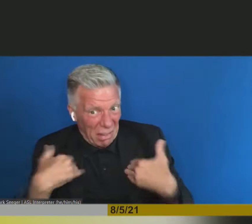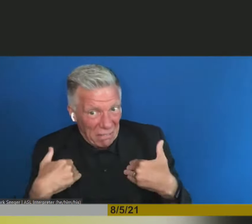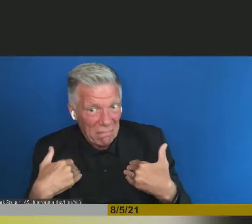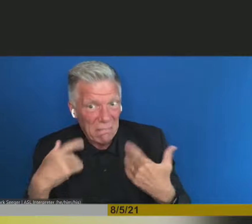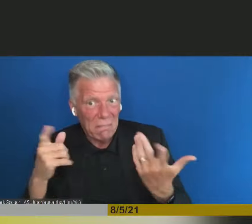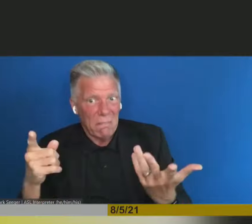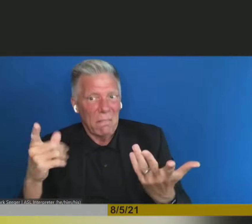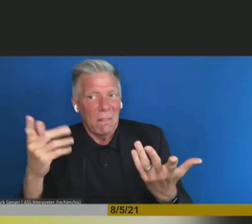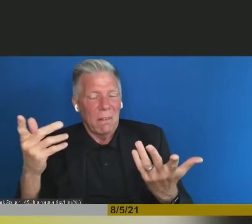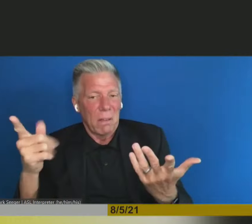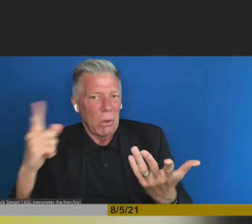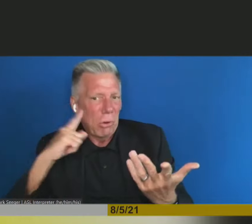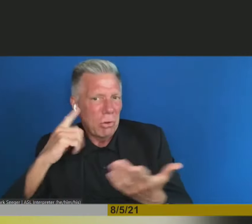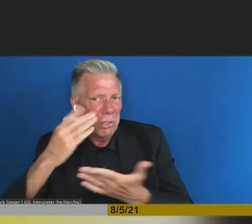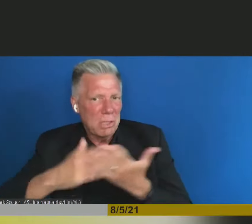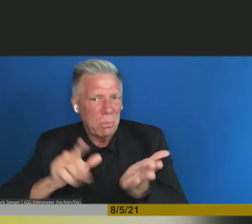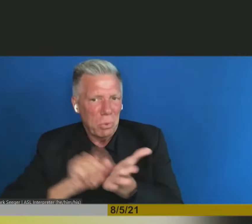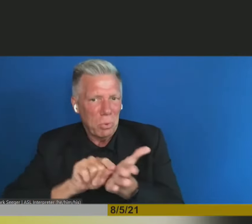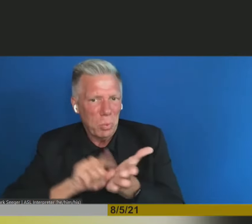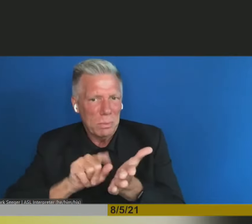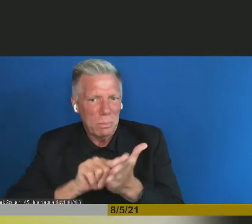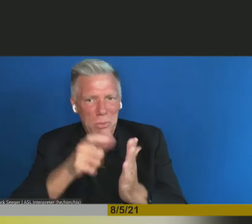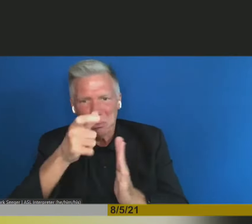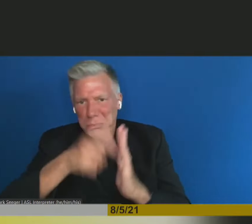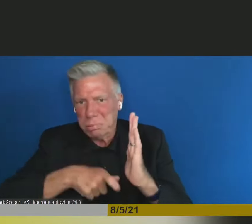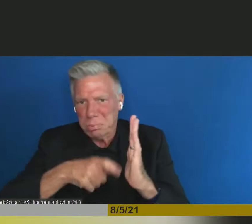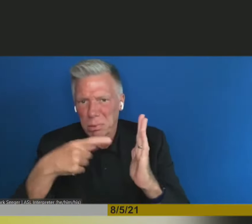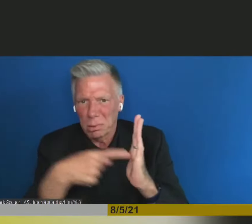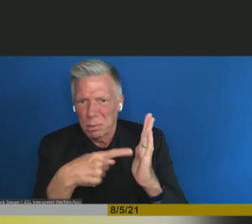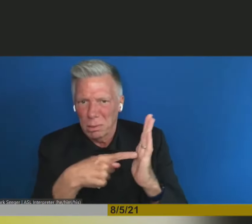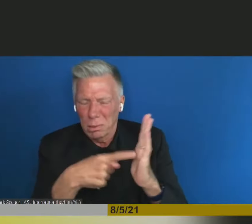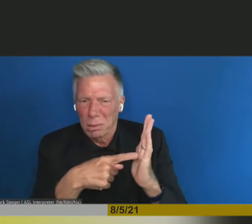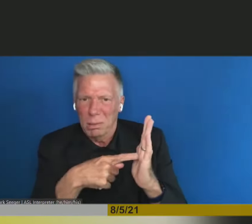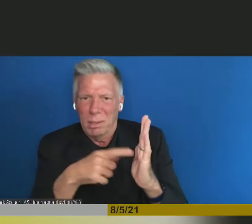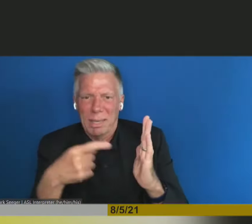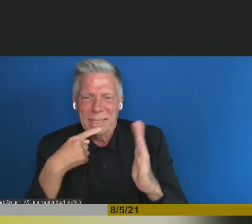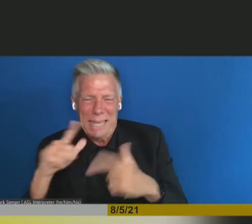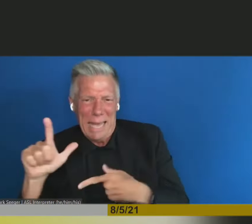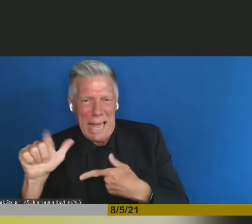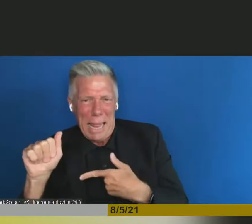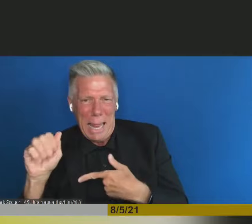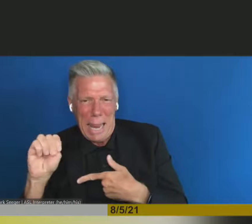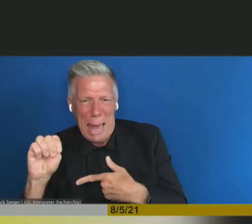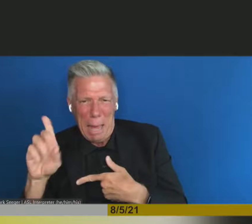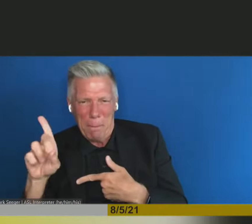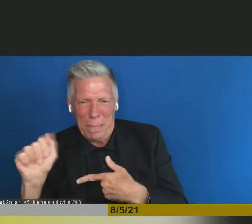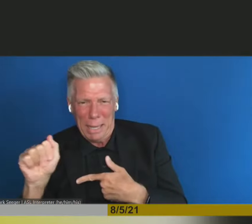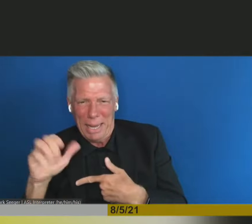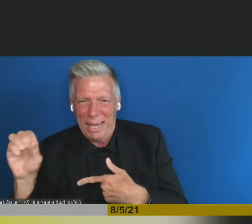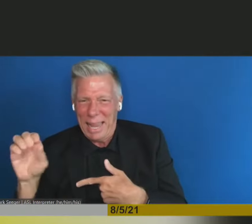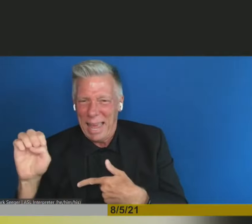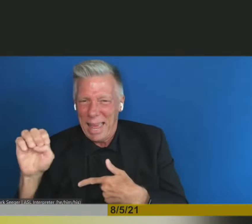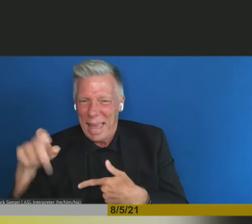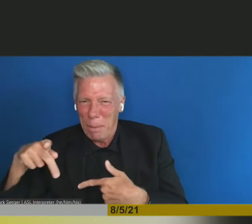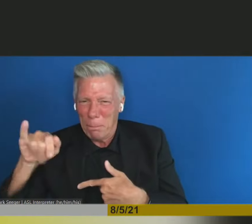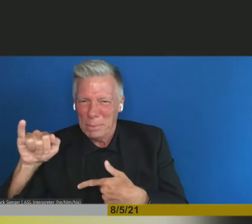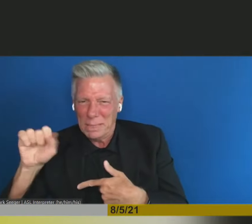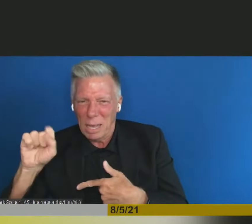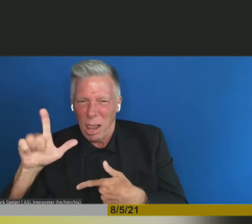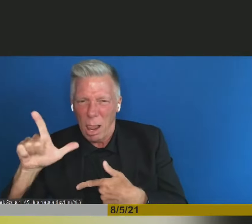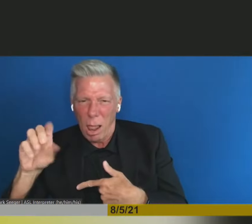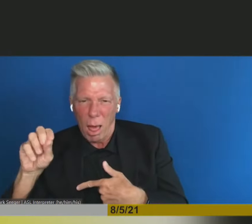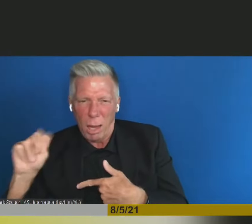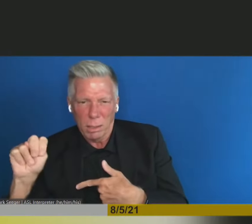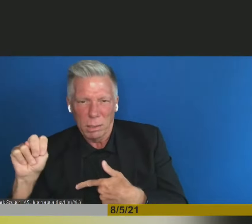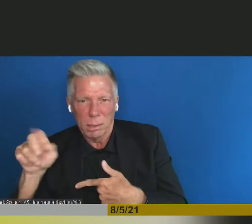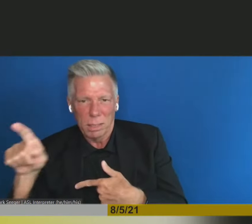some news articles out there saying that the Lambda and Epsilon variants might be vaccine resistant.